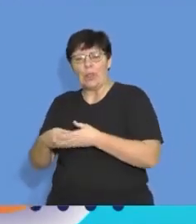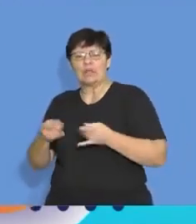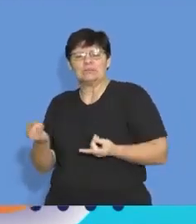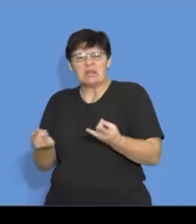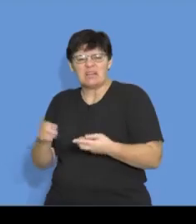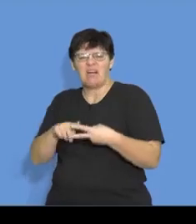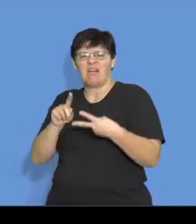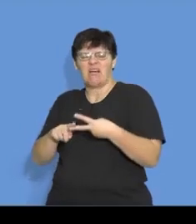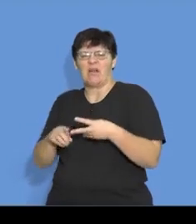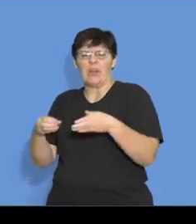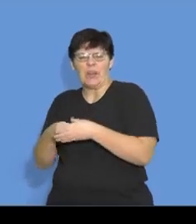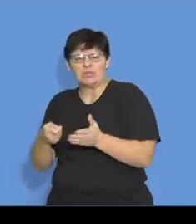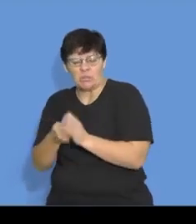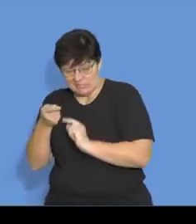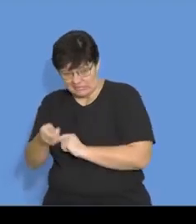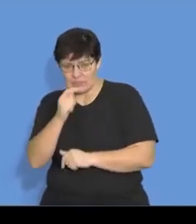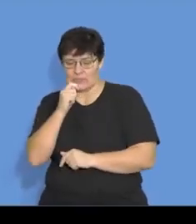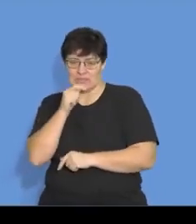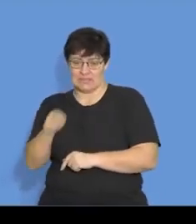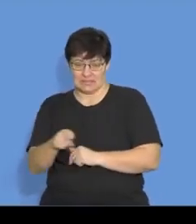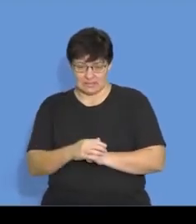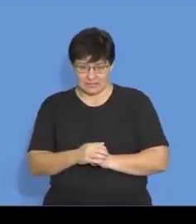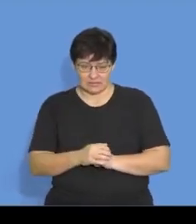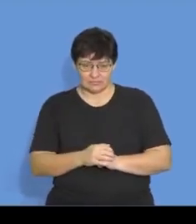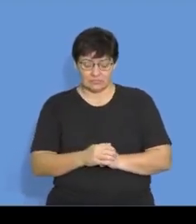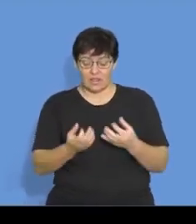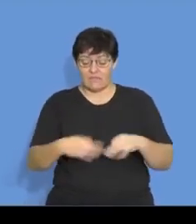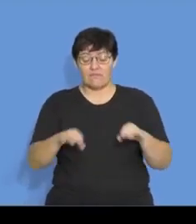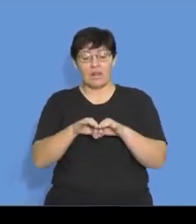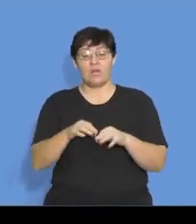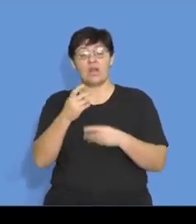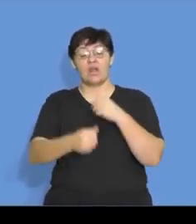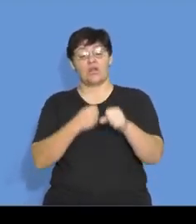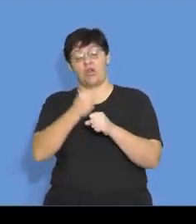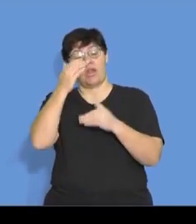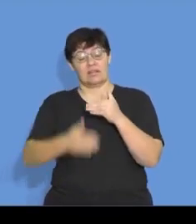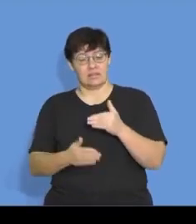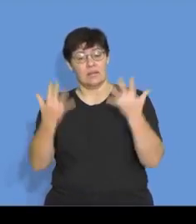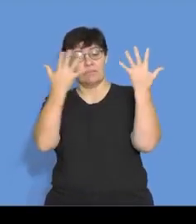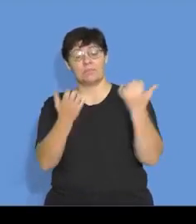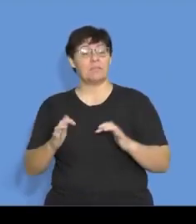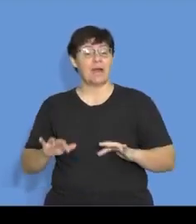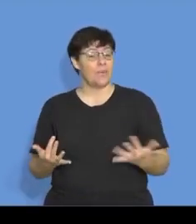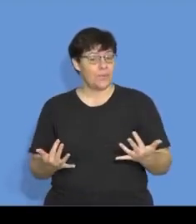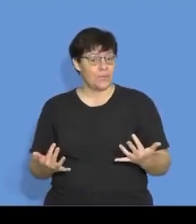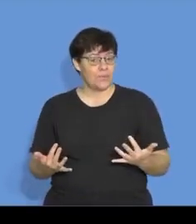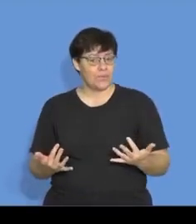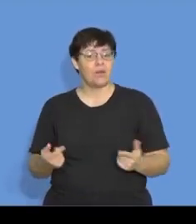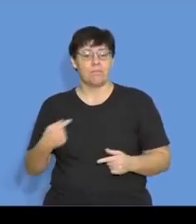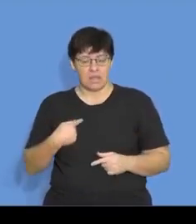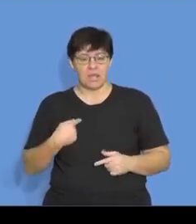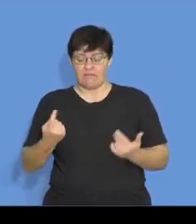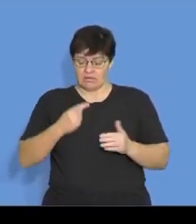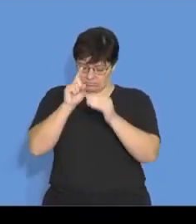The value of your stock on hand at the financial year end is calculated by doing a